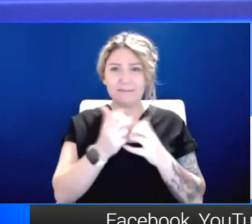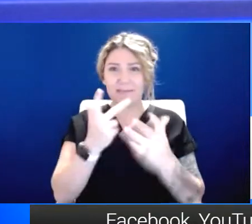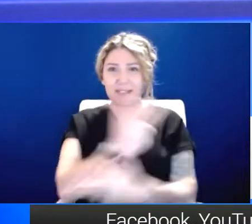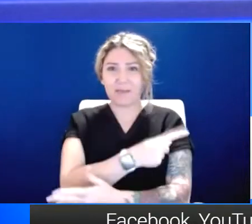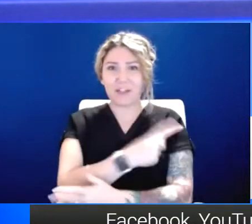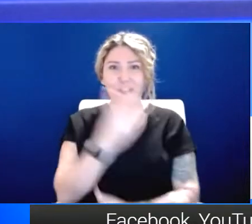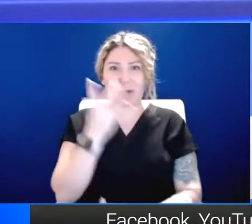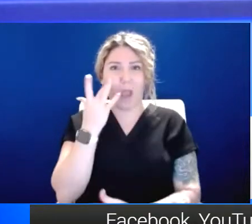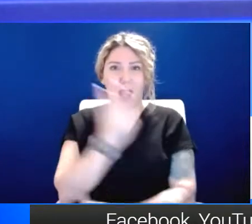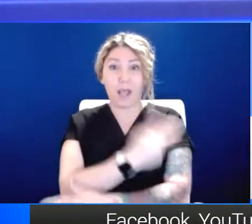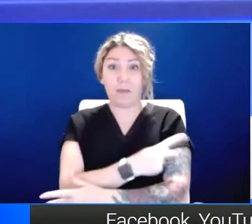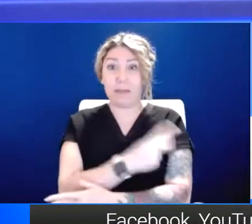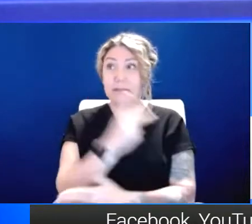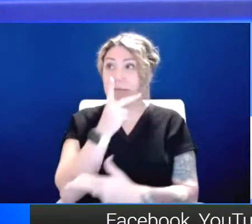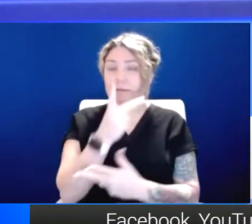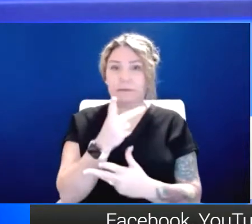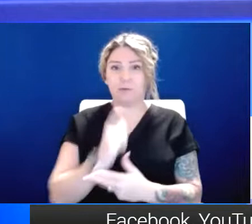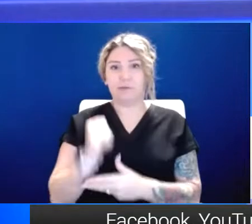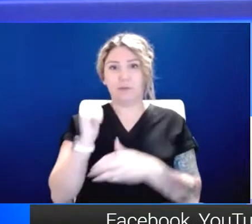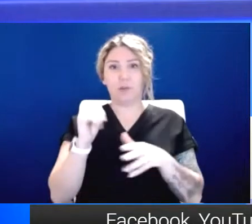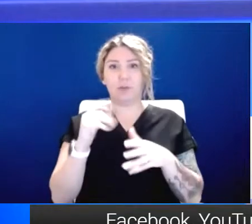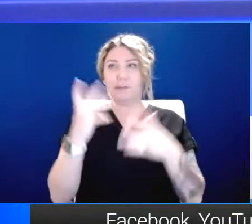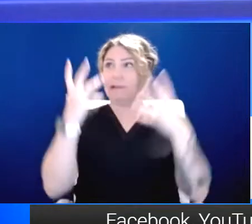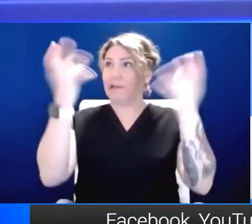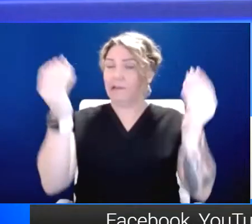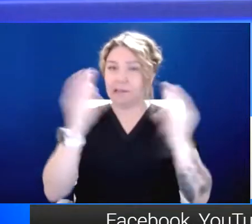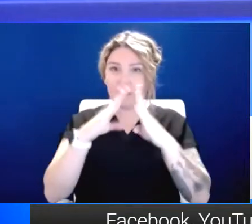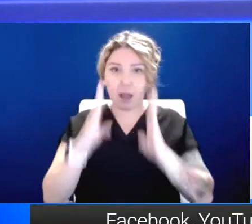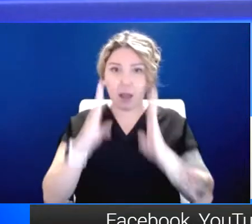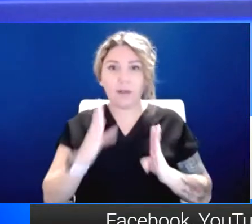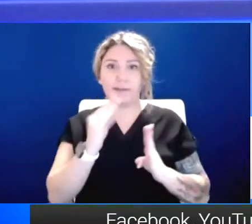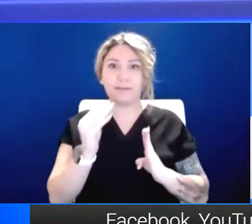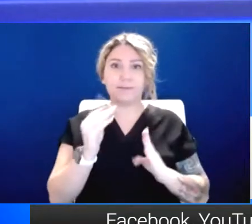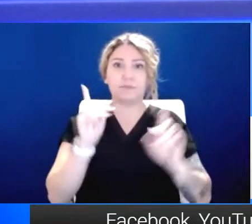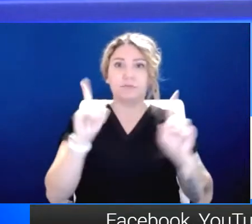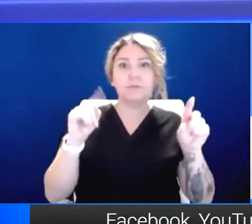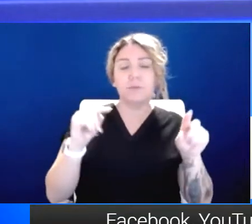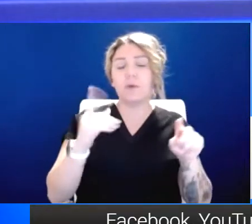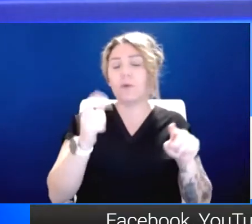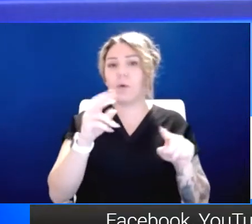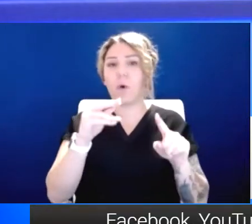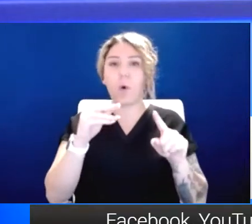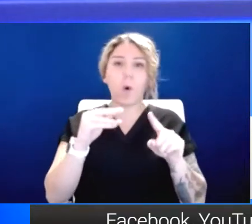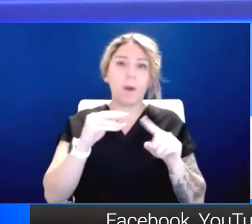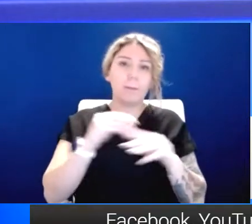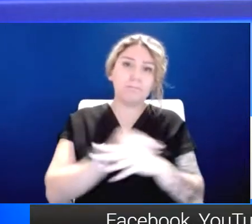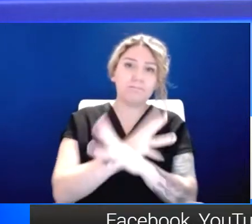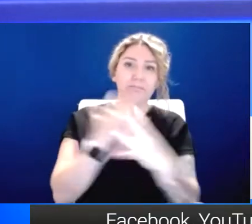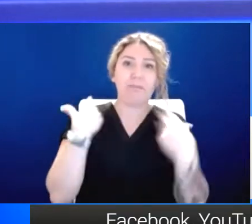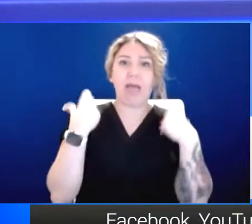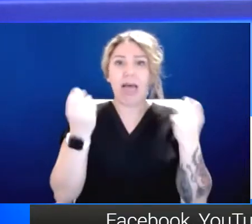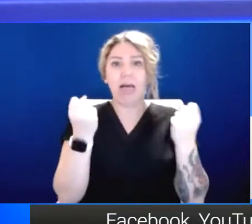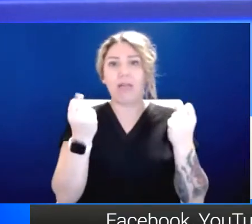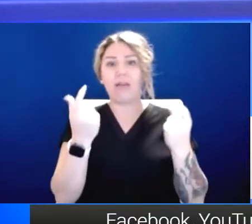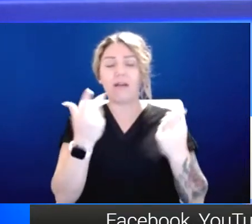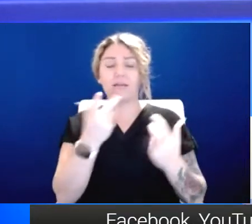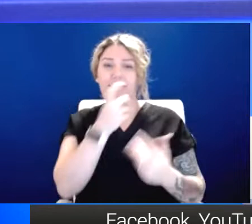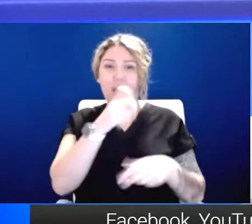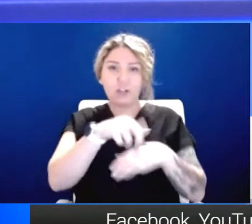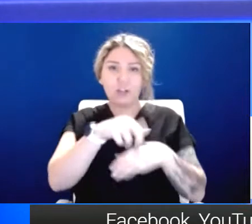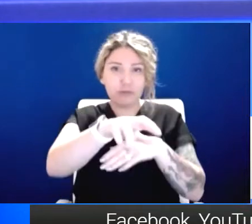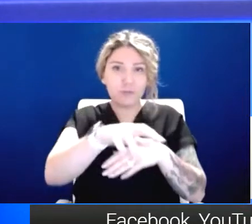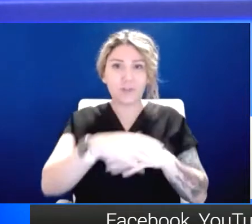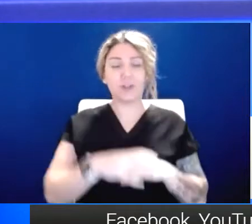want to come out and visit us. Even those who were doing telemedicine, often they were not being referred as much. I think people were